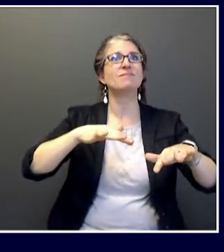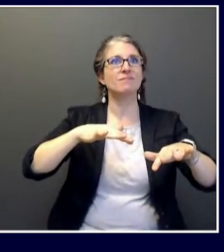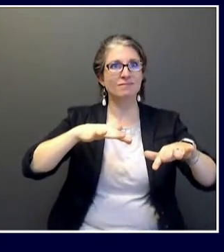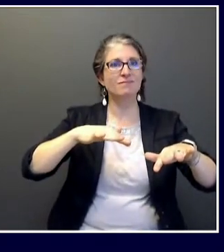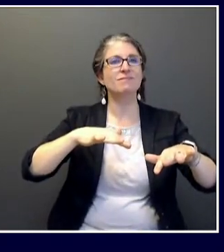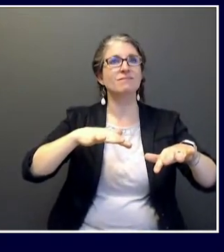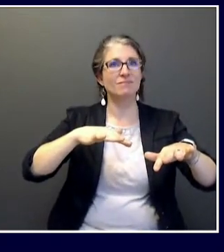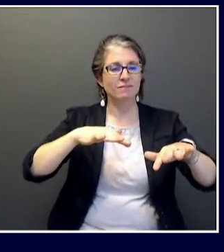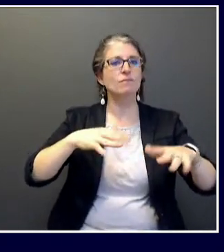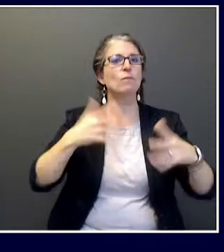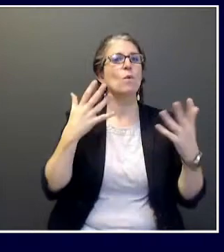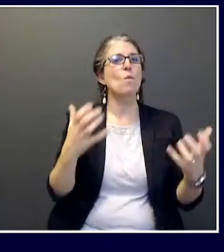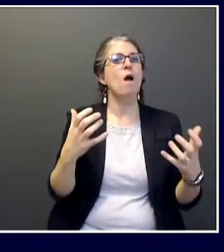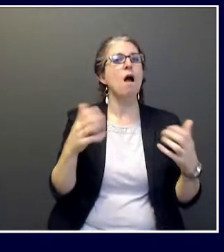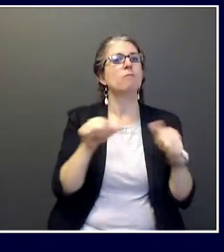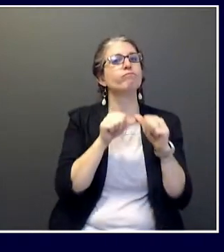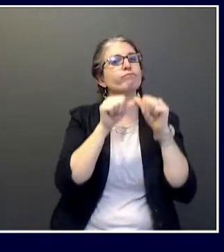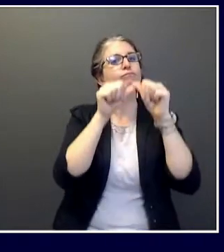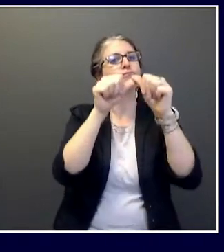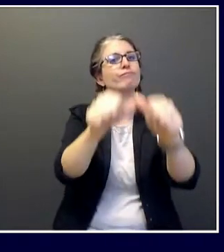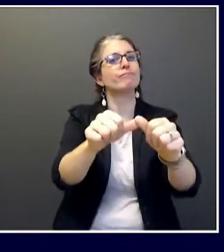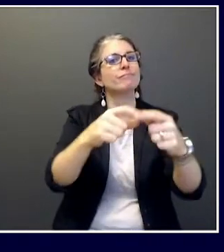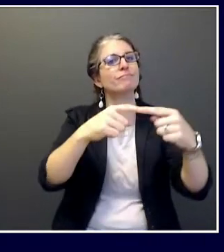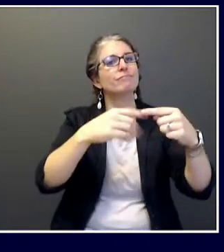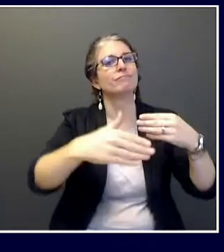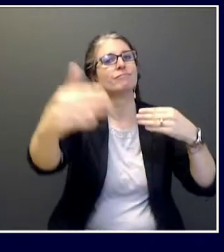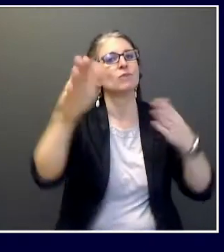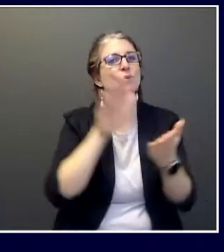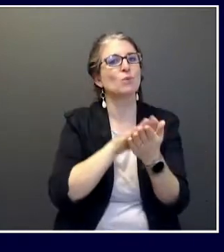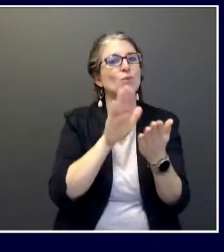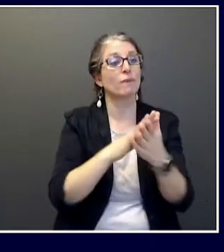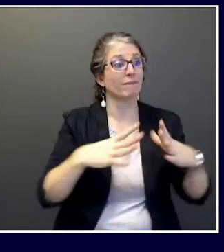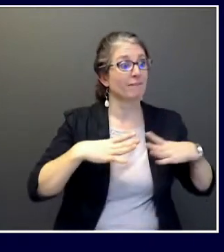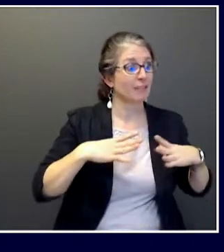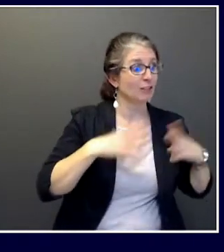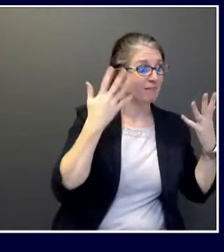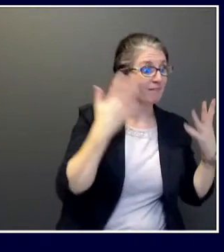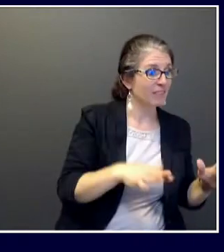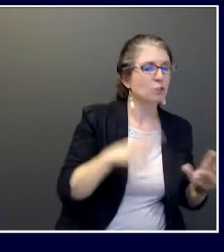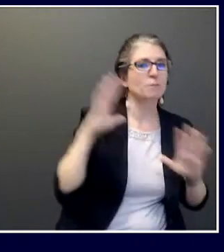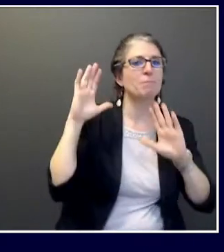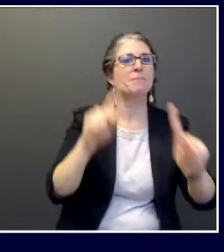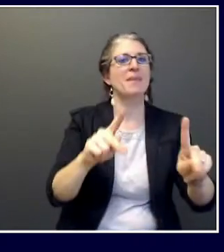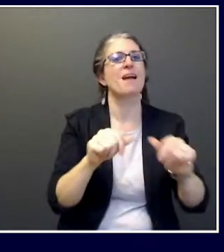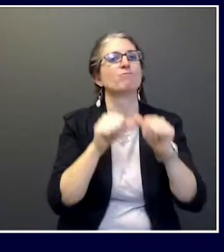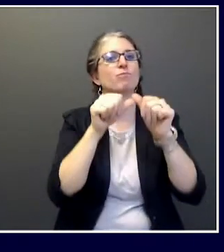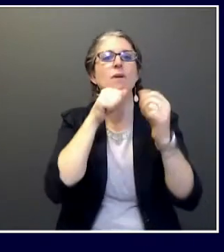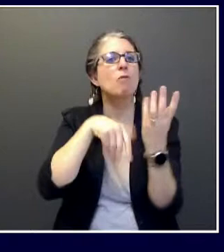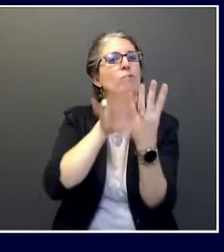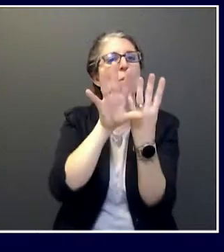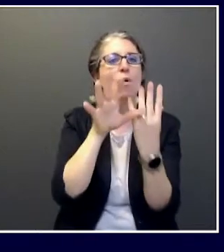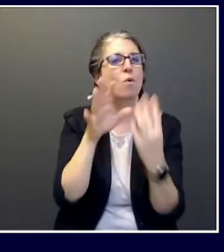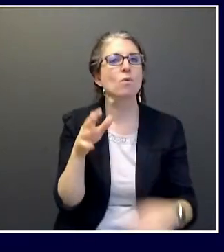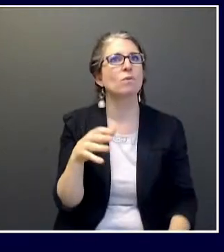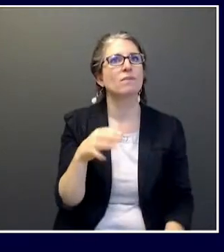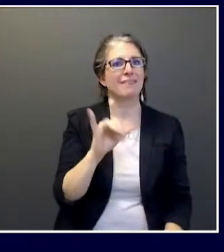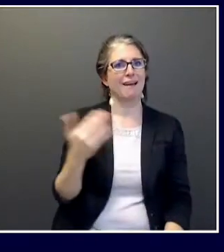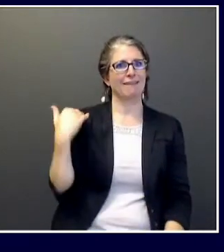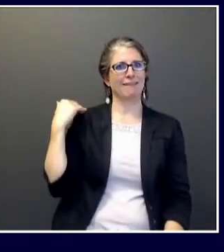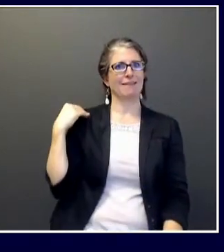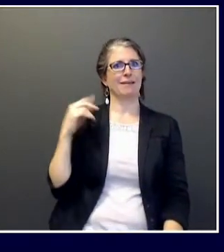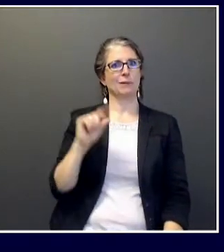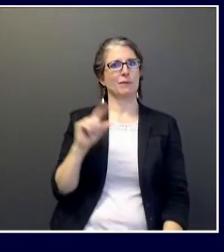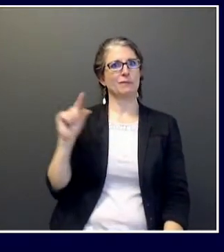7-year-old who's fully vaccinated, if they're exposed in a classroom, the child doesn't need to quarantine. They may need to get tested, for example, but